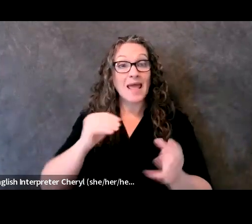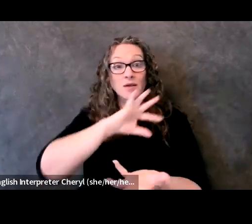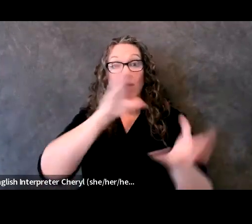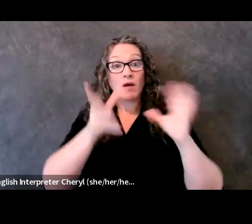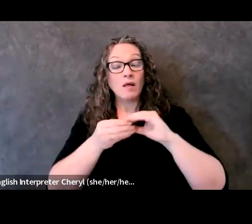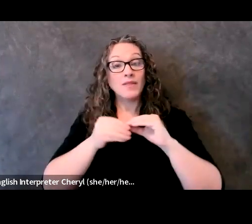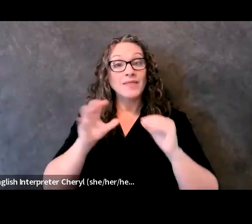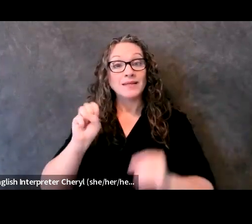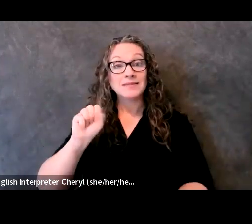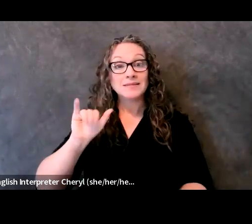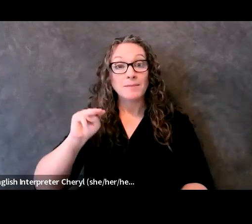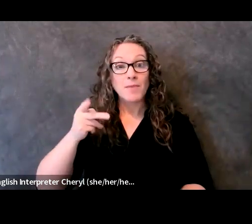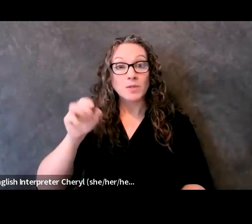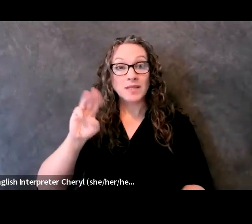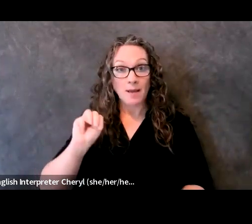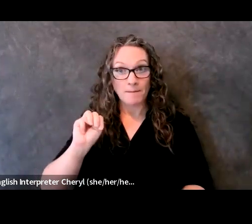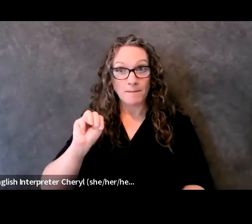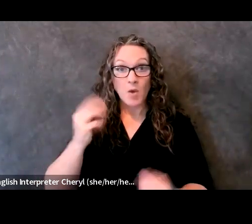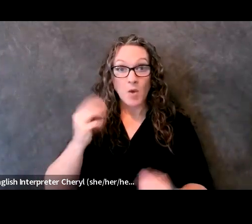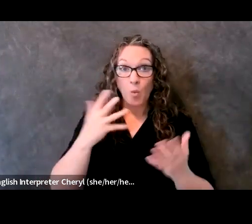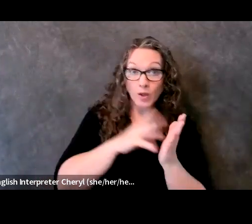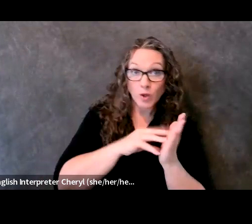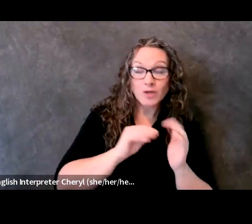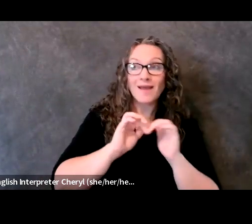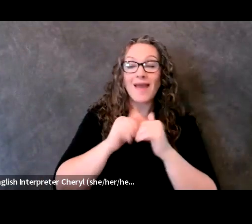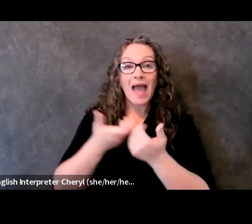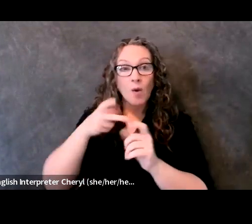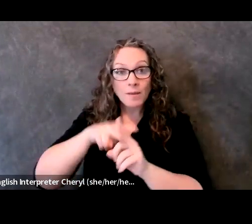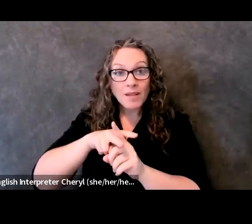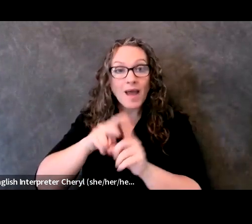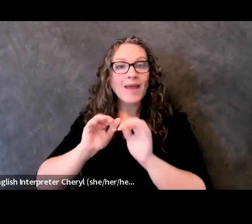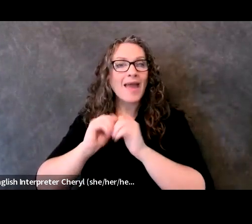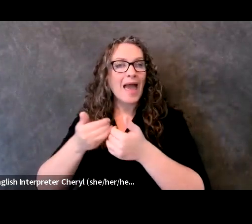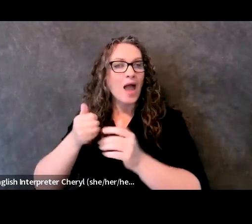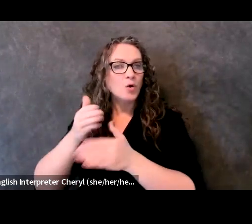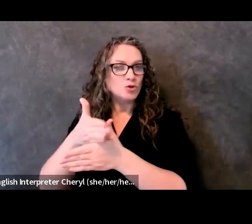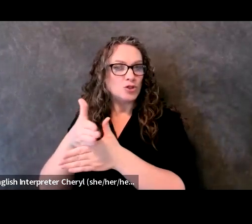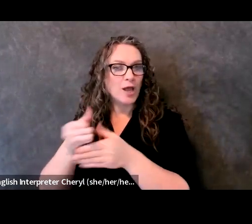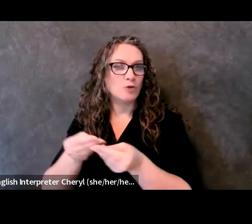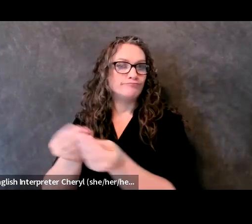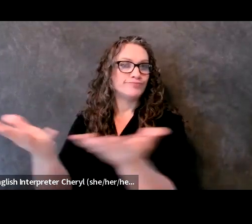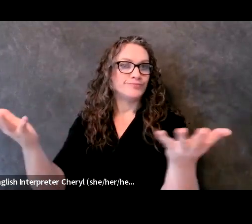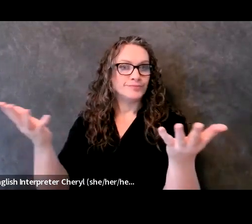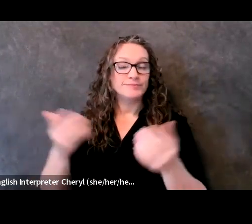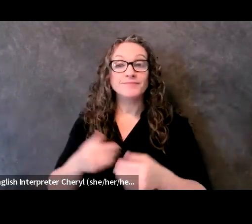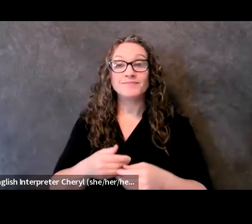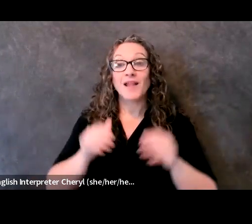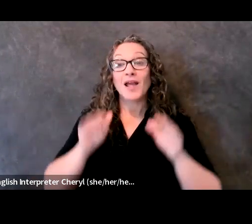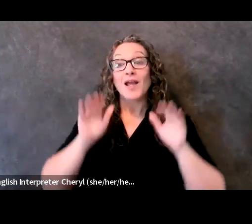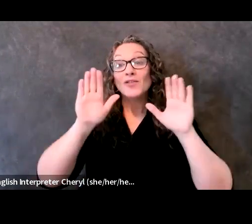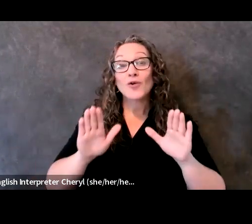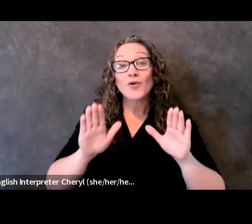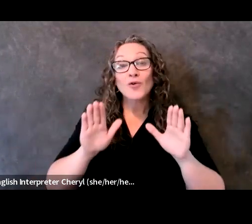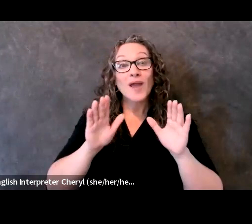what you have learned, how you're going to apply it, and how you're going to share it. And as the great words from our FEMA Region